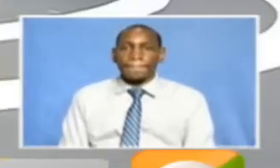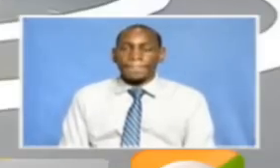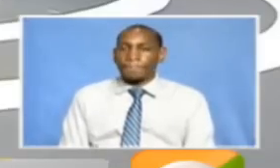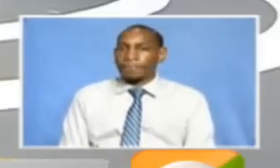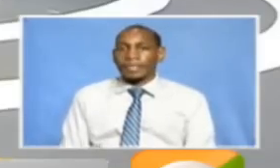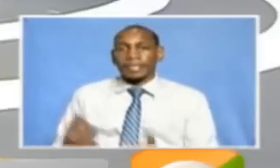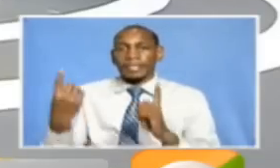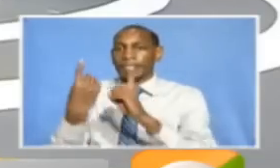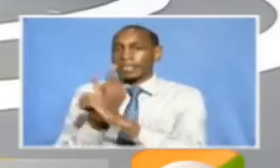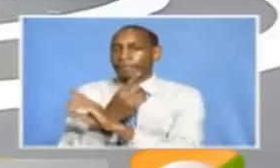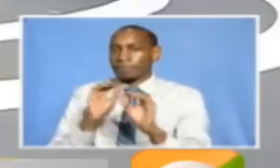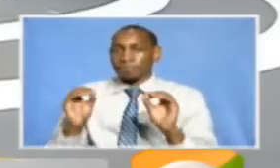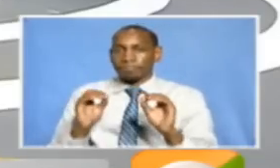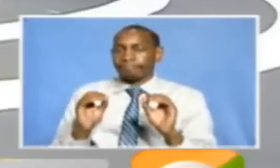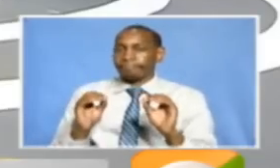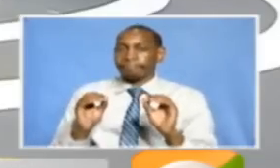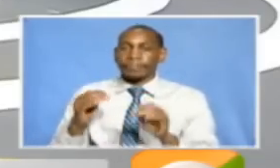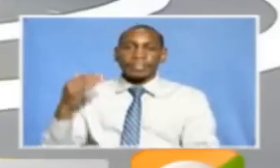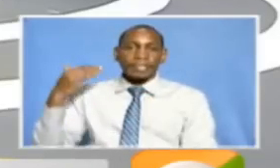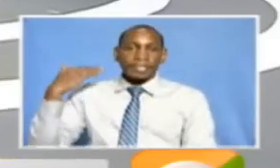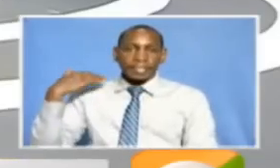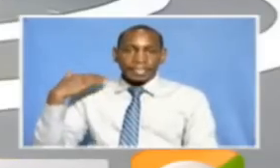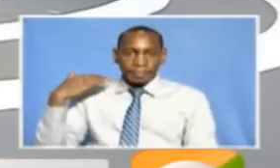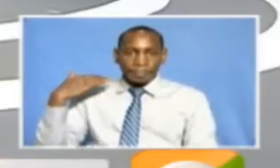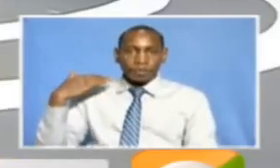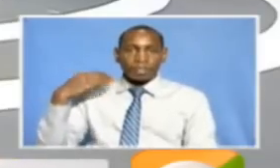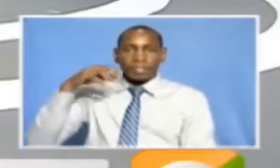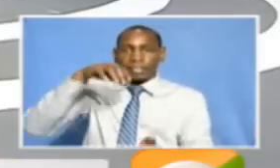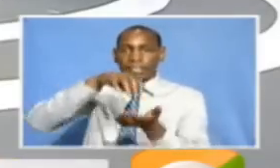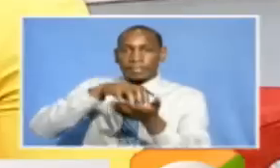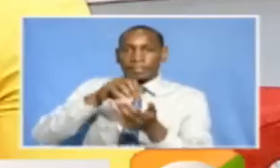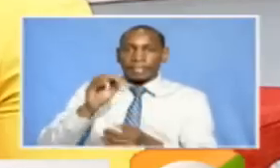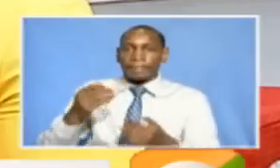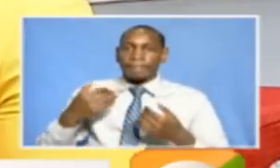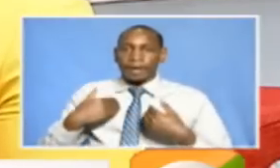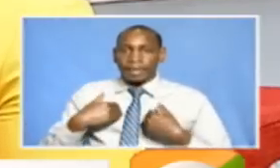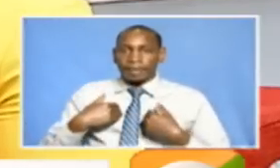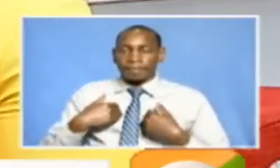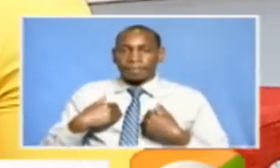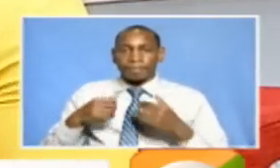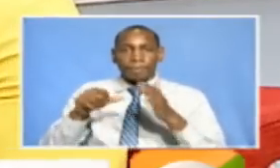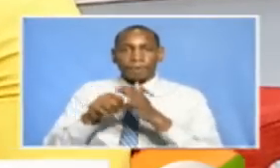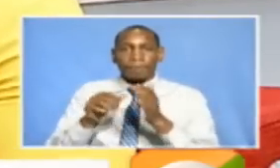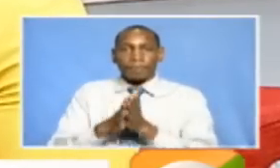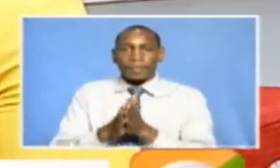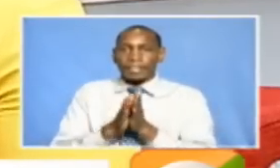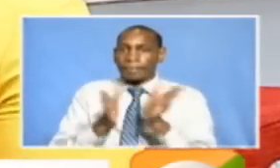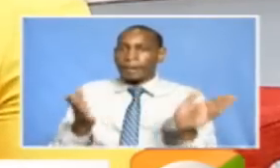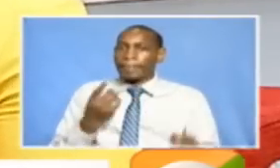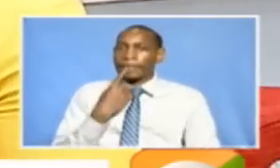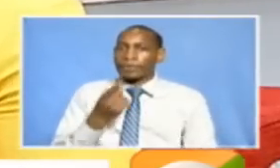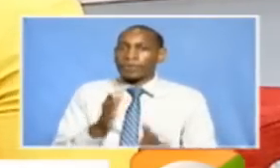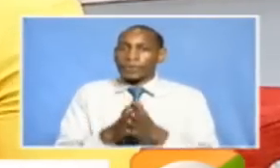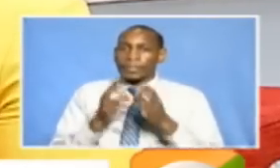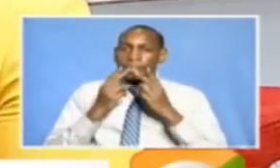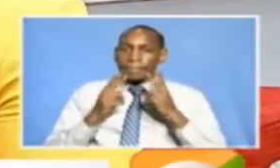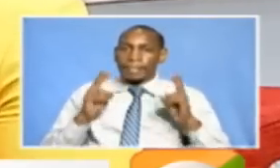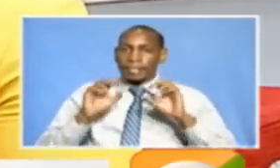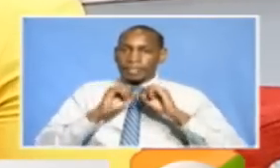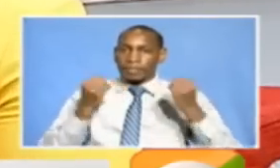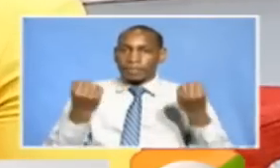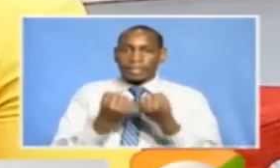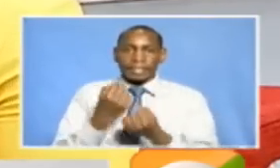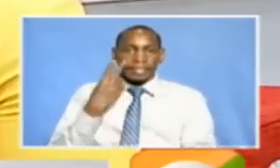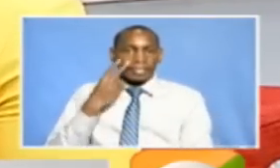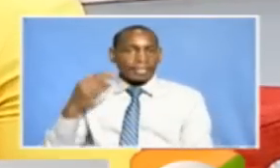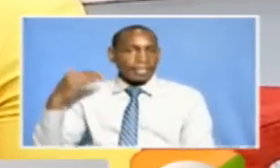made a difference, because it's a criminal state. So if there's a disturbance in the public order, in the tranquility of the society, then it's seen as an